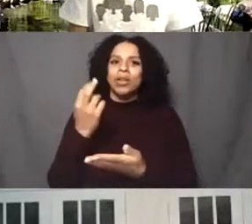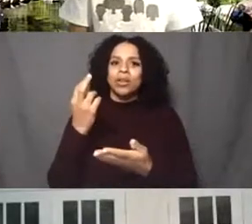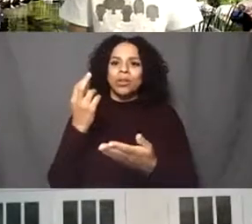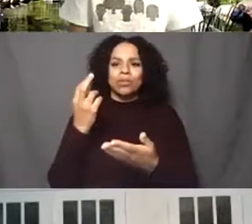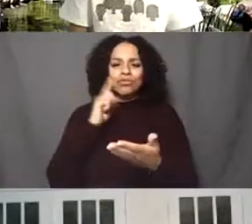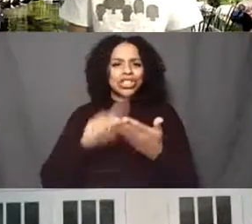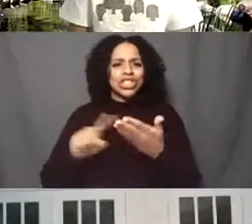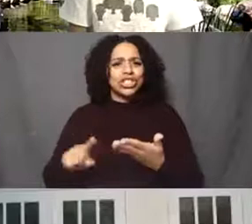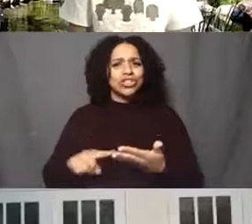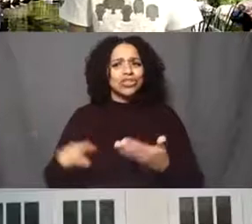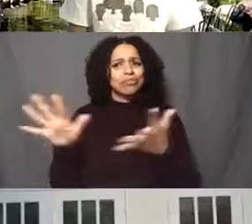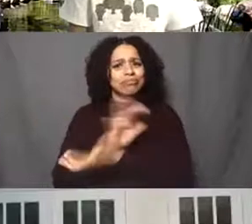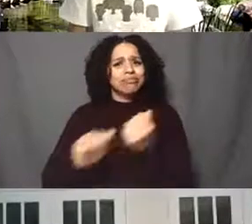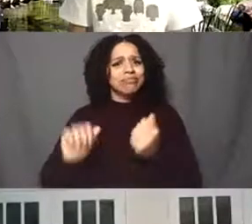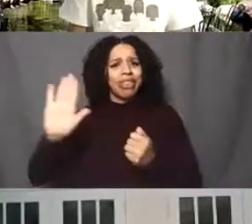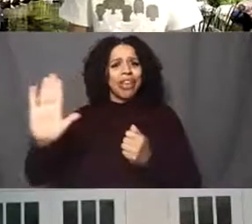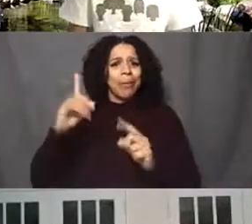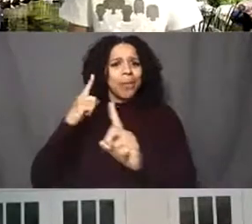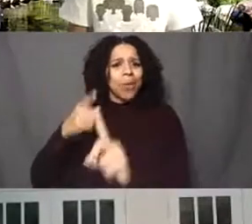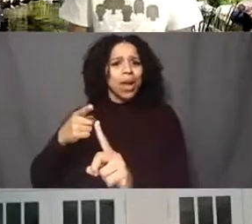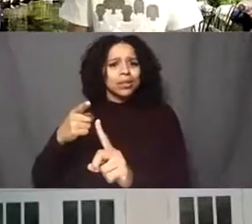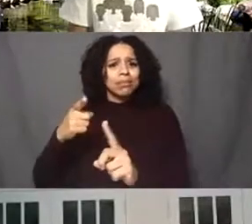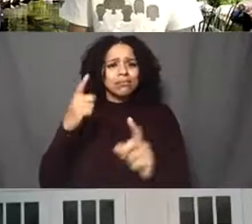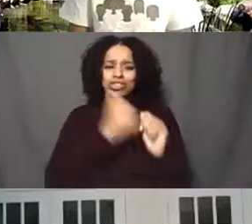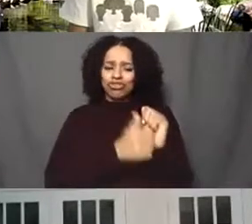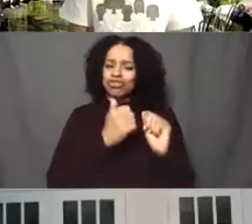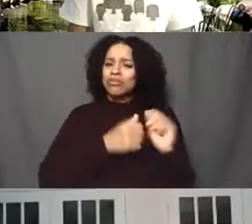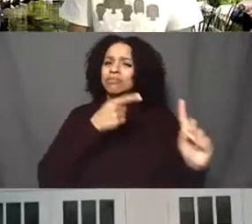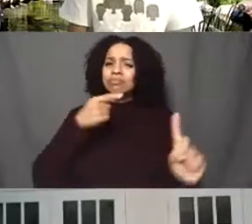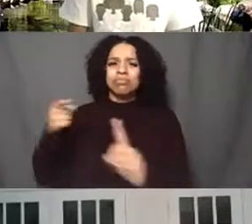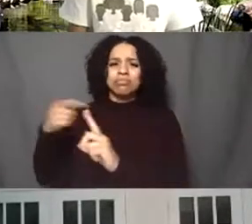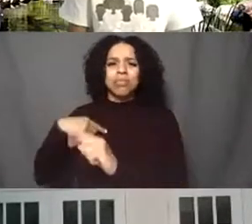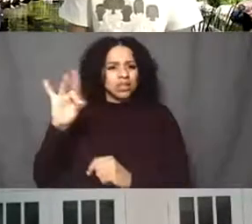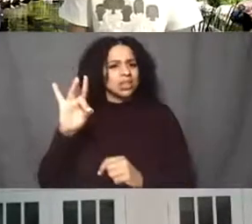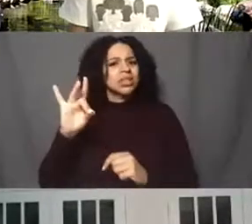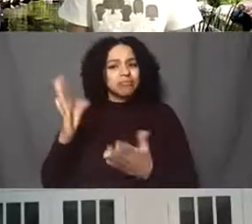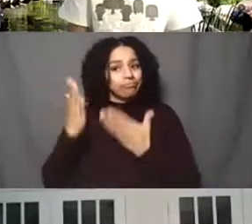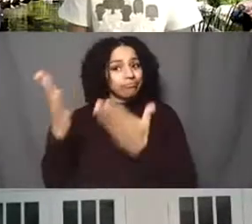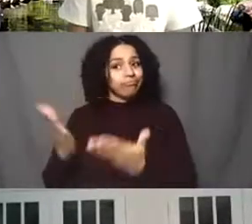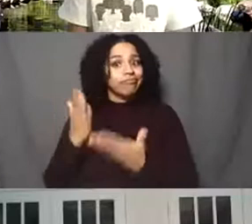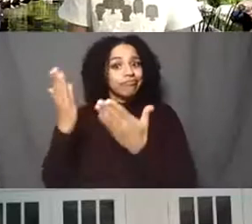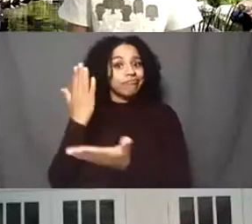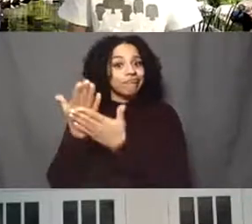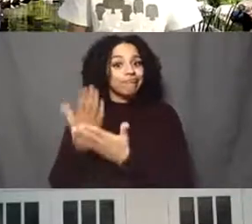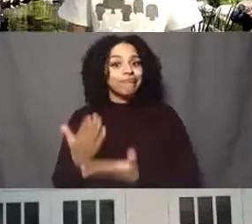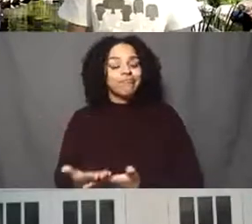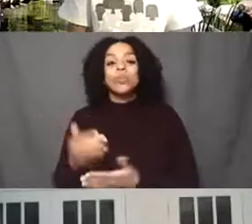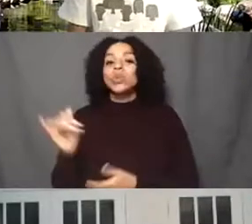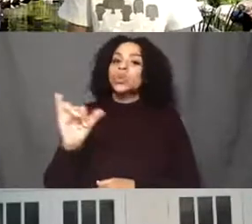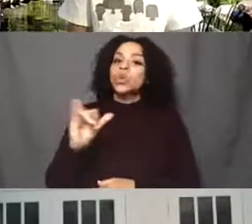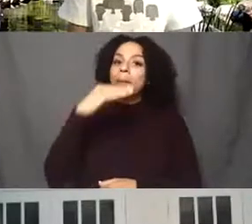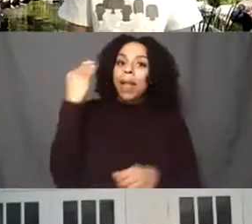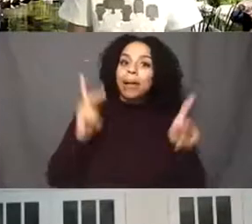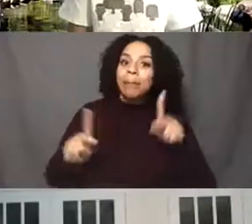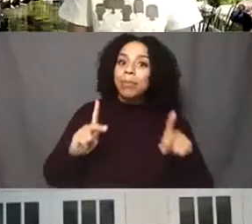arguments one by one. And then I also just presented the history of how Black people tried to get reparations from the moment